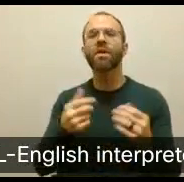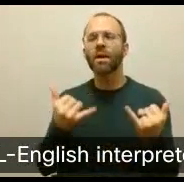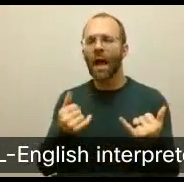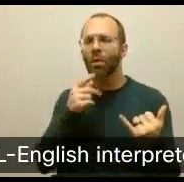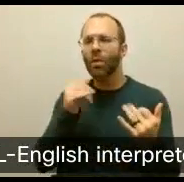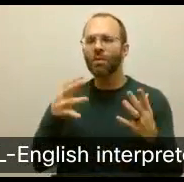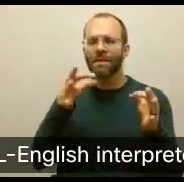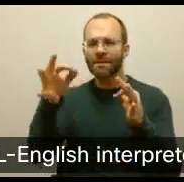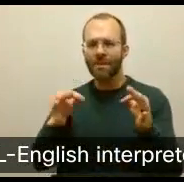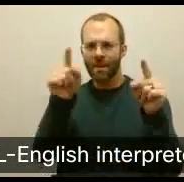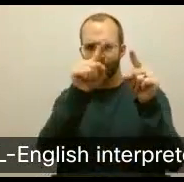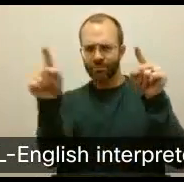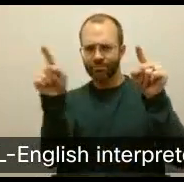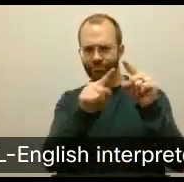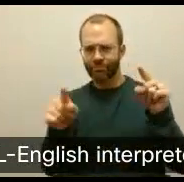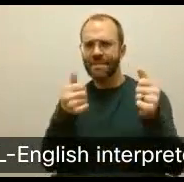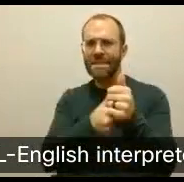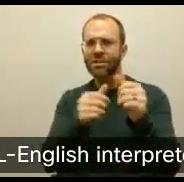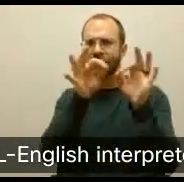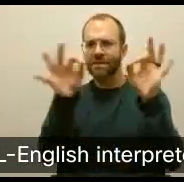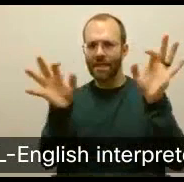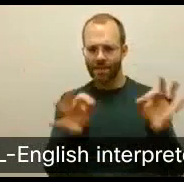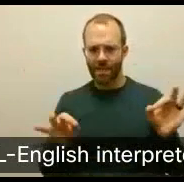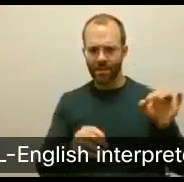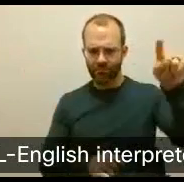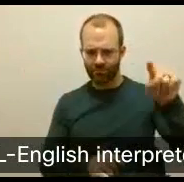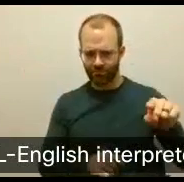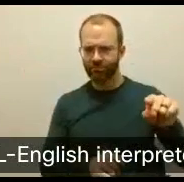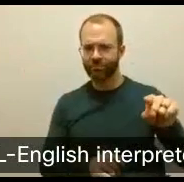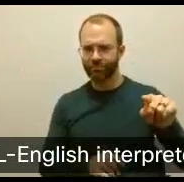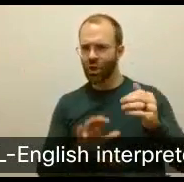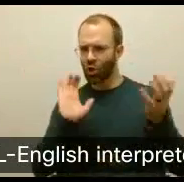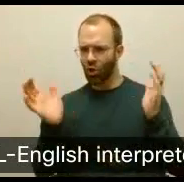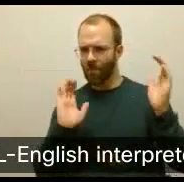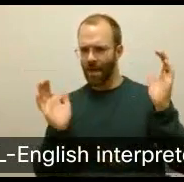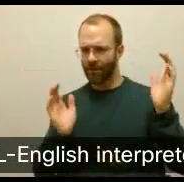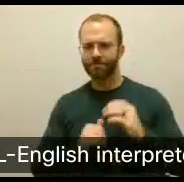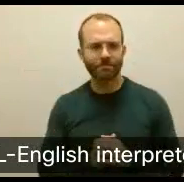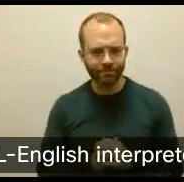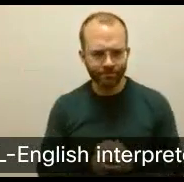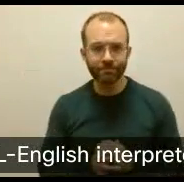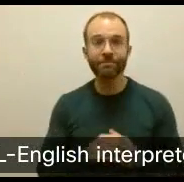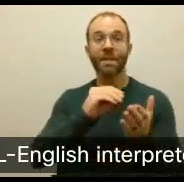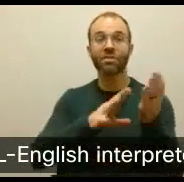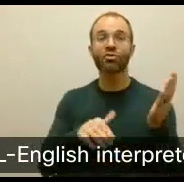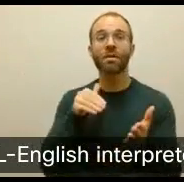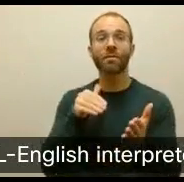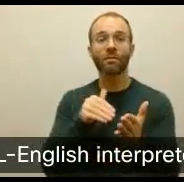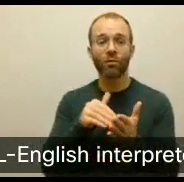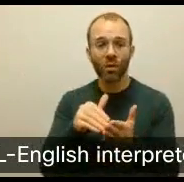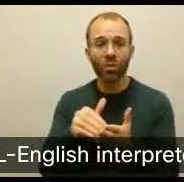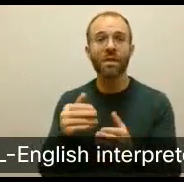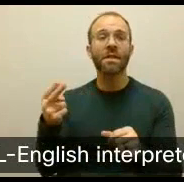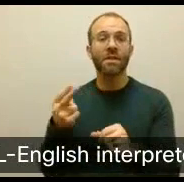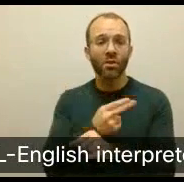at what has gone on here. So the first sentence here, the original text reads, students frequently overuse direct quotations